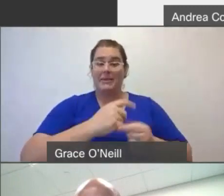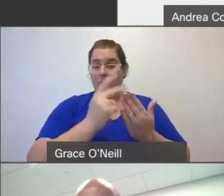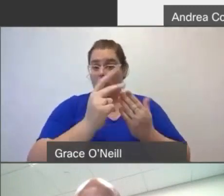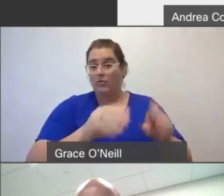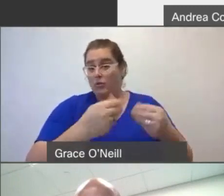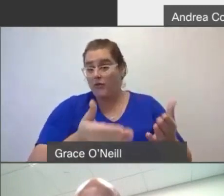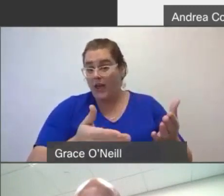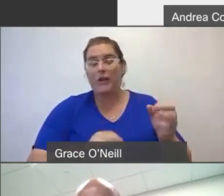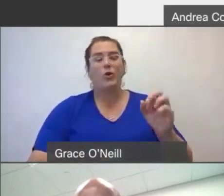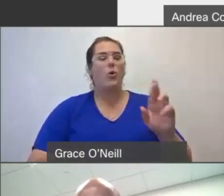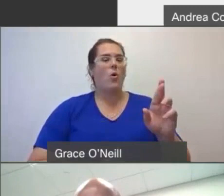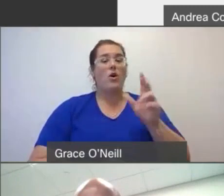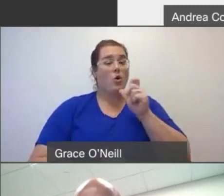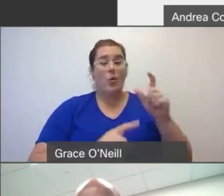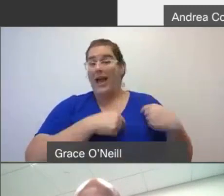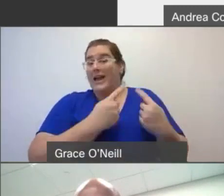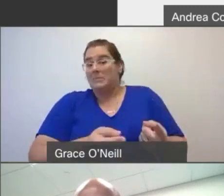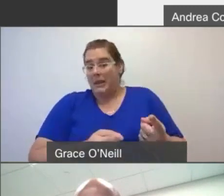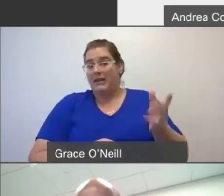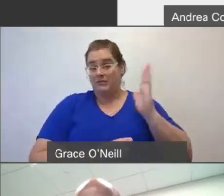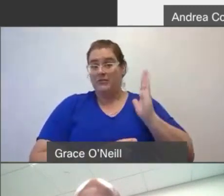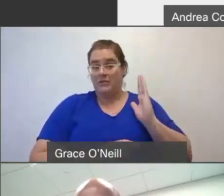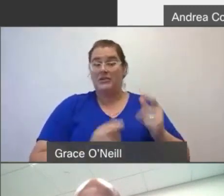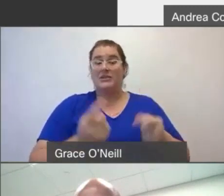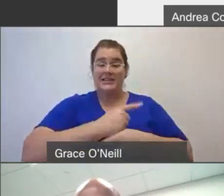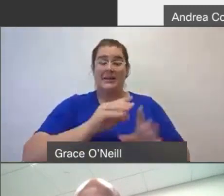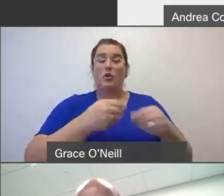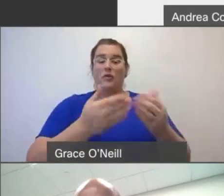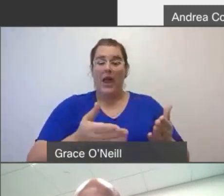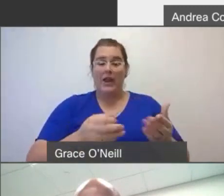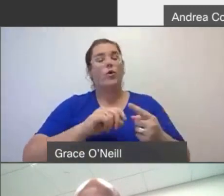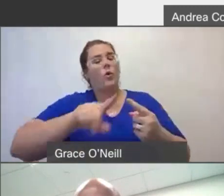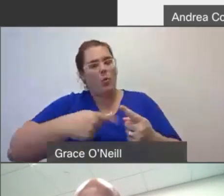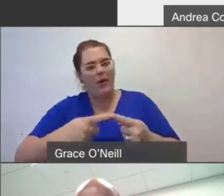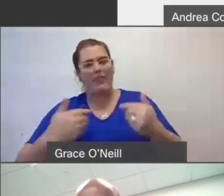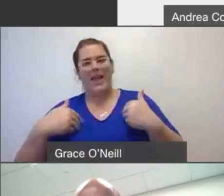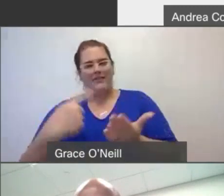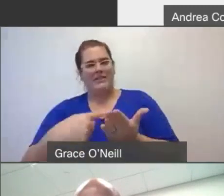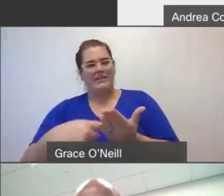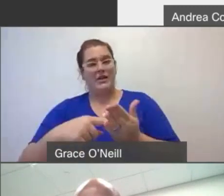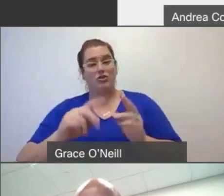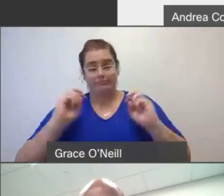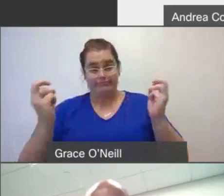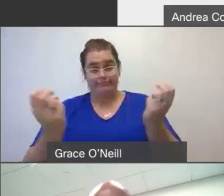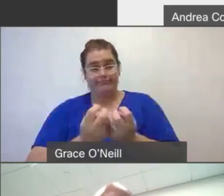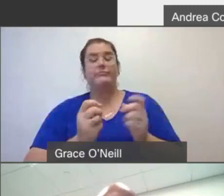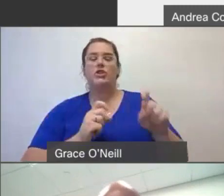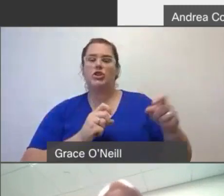has been the day provider when they have these discussions, so that people can talk about